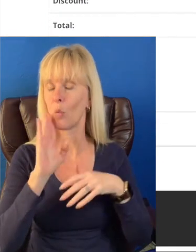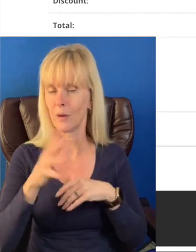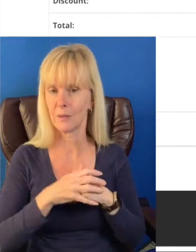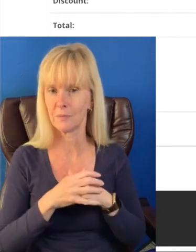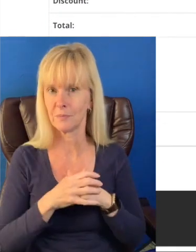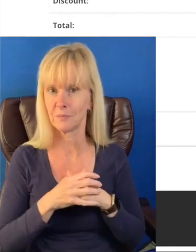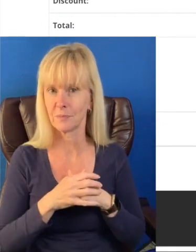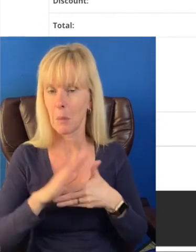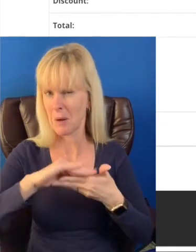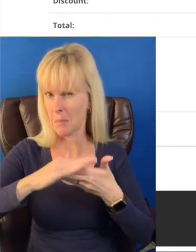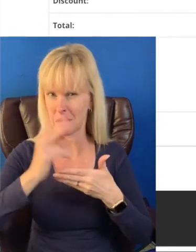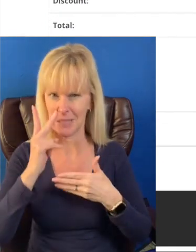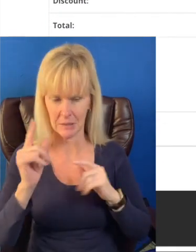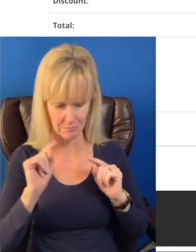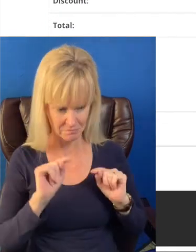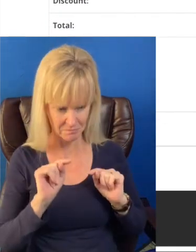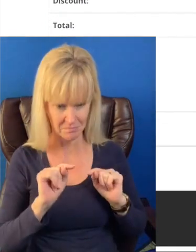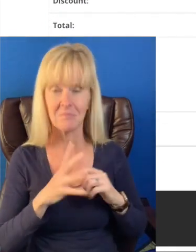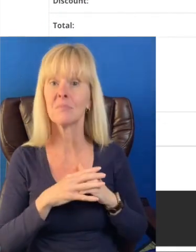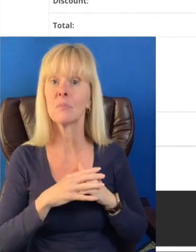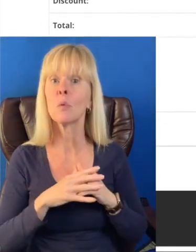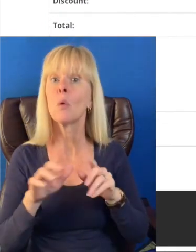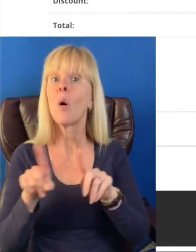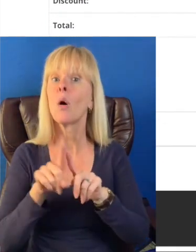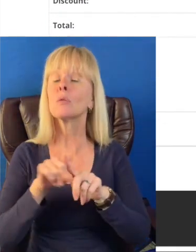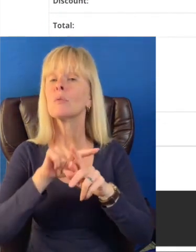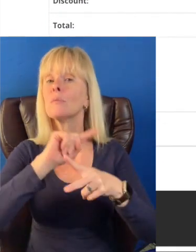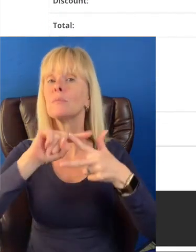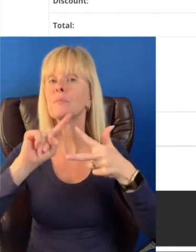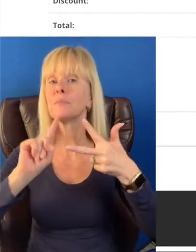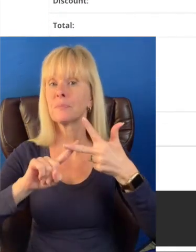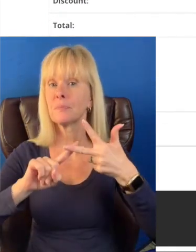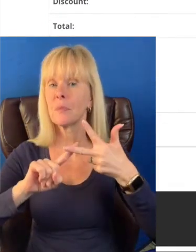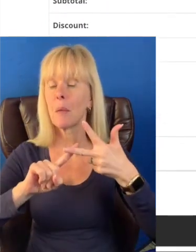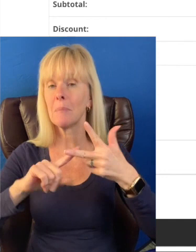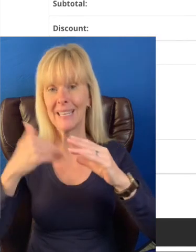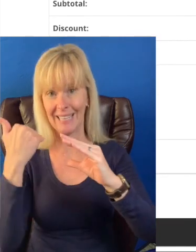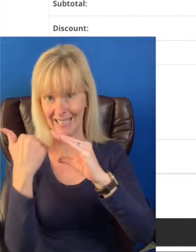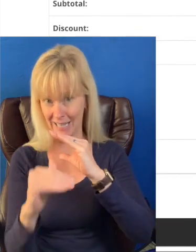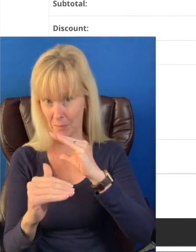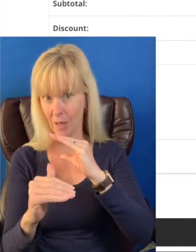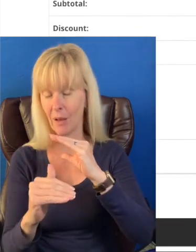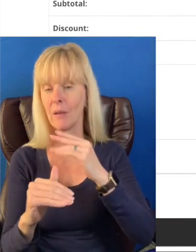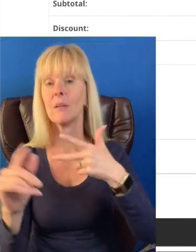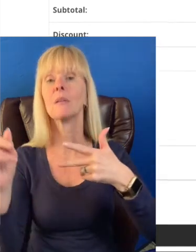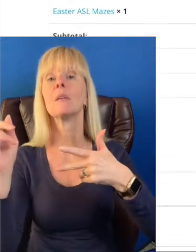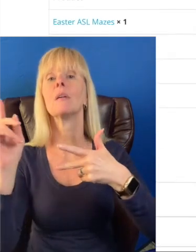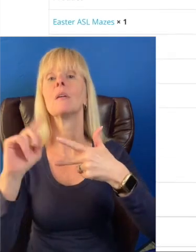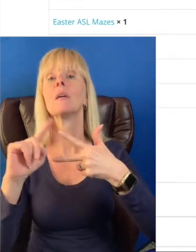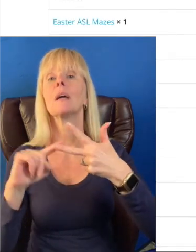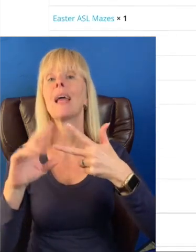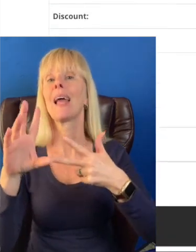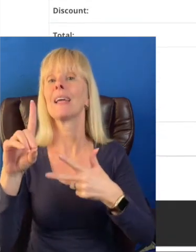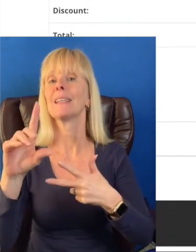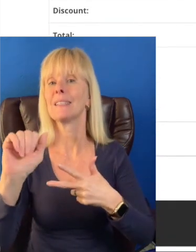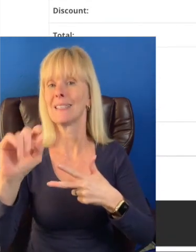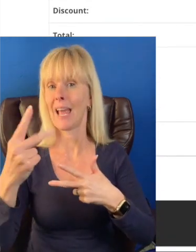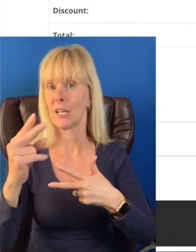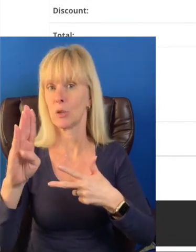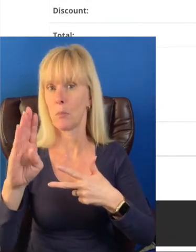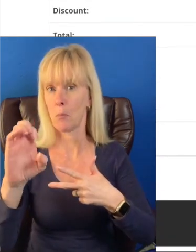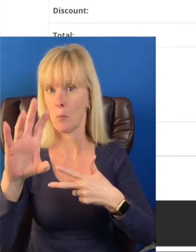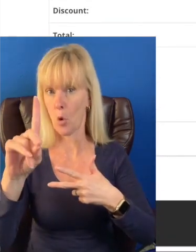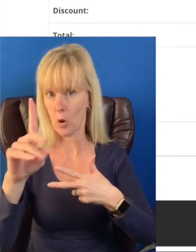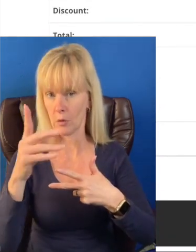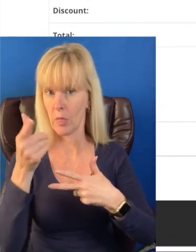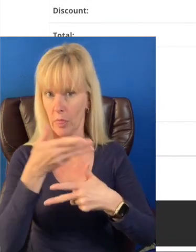will also be able to get it in my email, and I can get it in my dashboard. And here